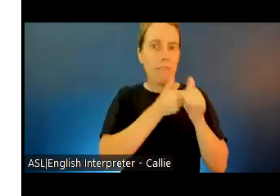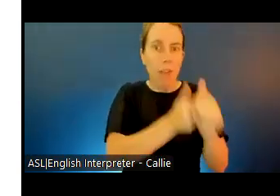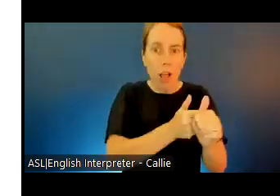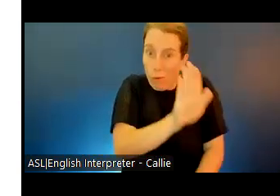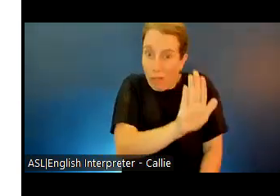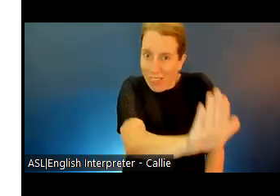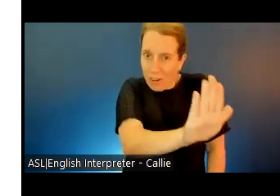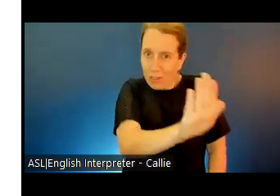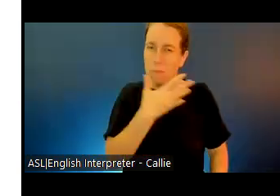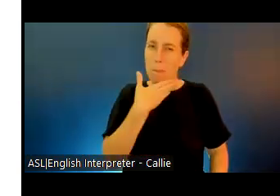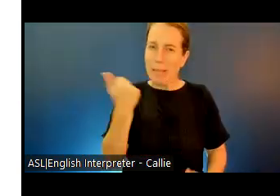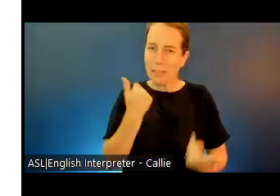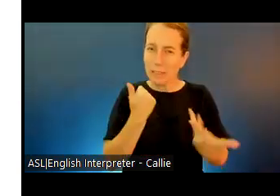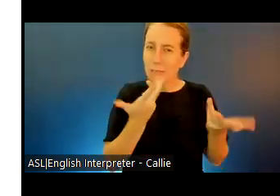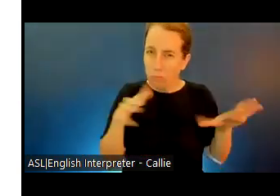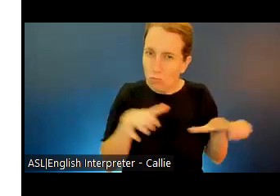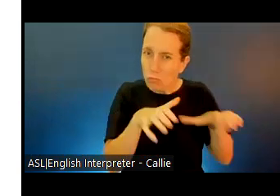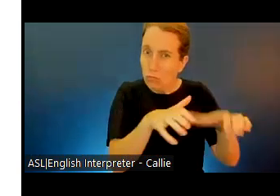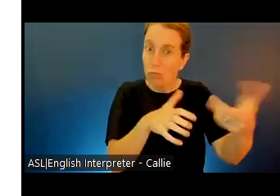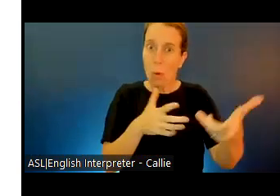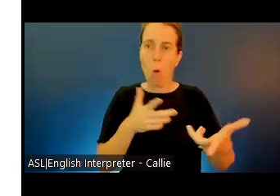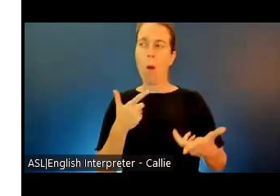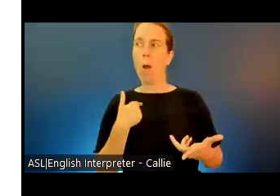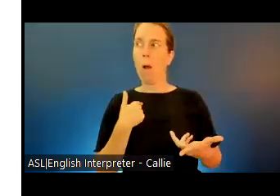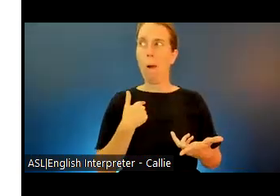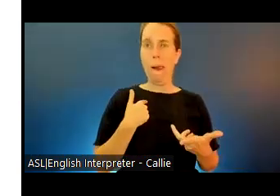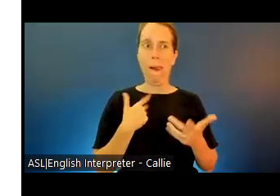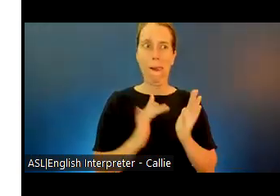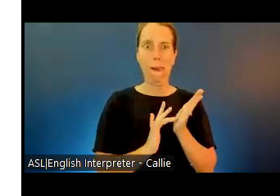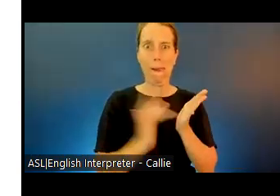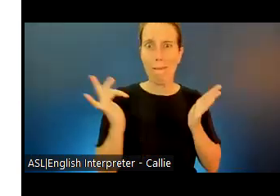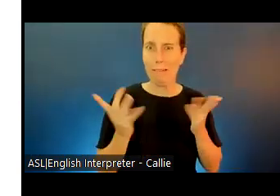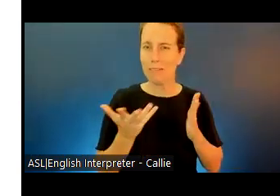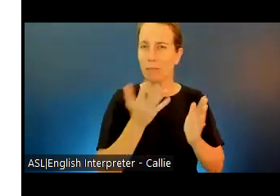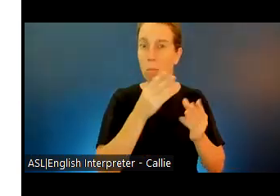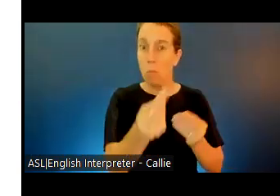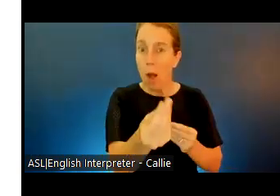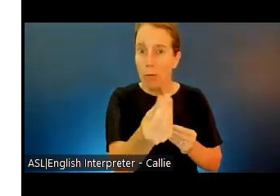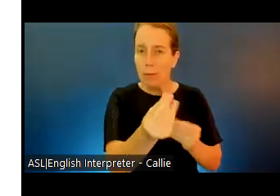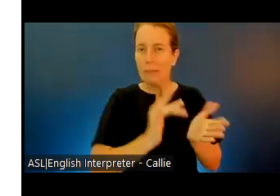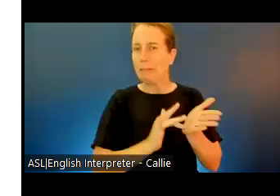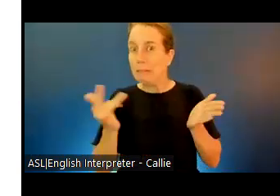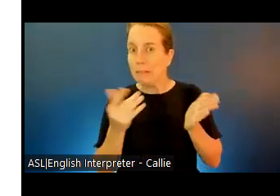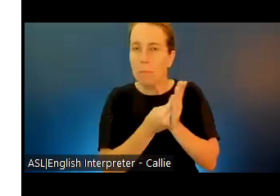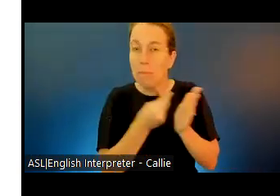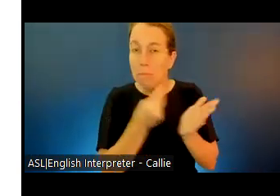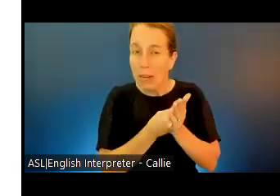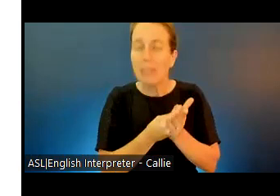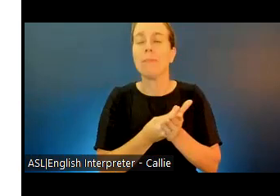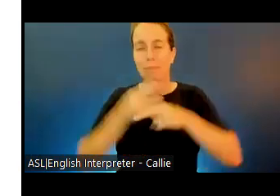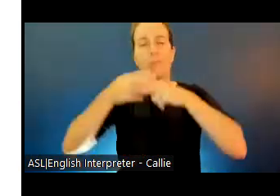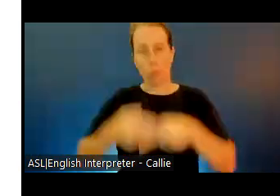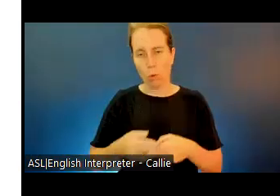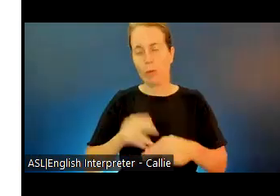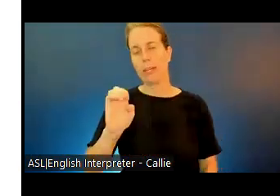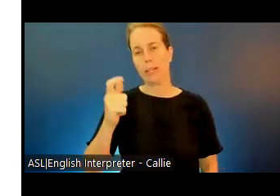or they're using that position to take funds or take property or anything like that, that can also be a situation where exploitation